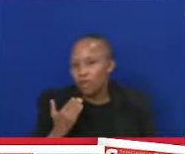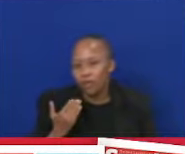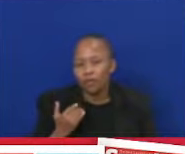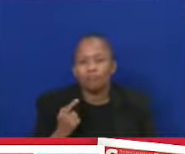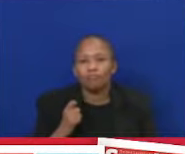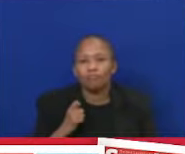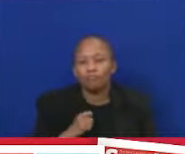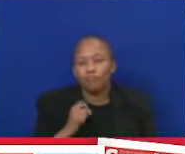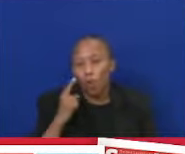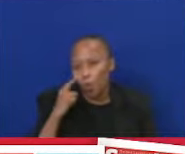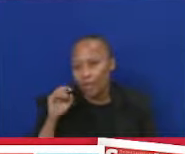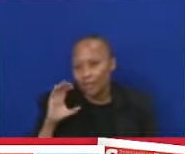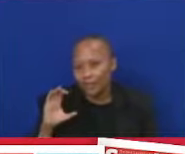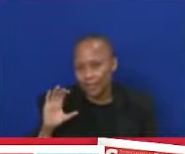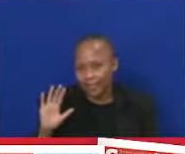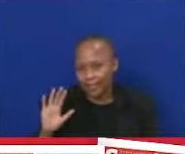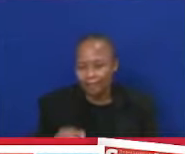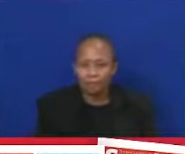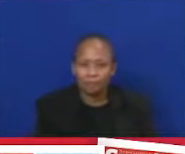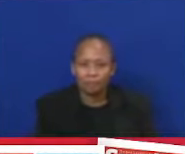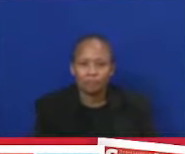witness C.